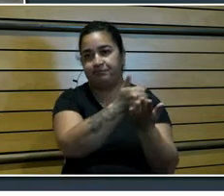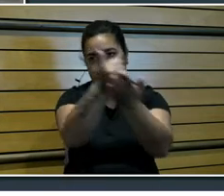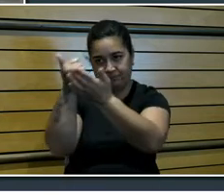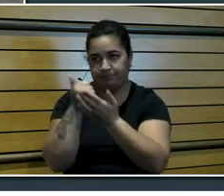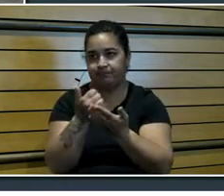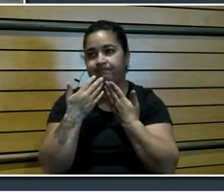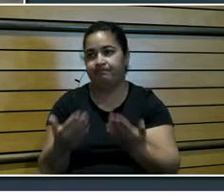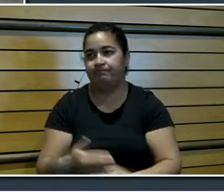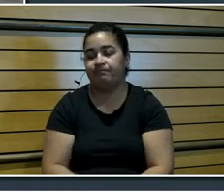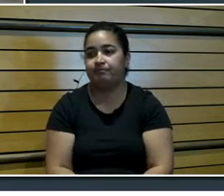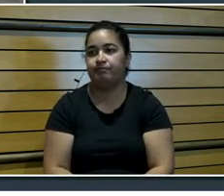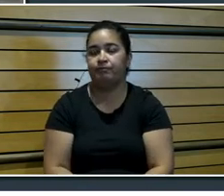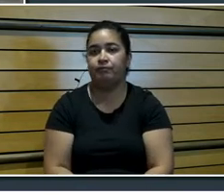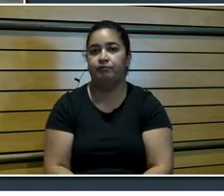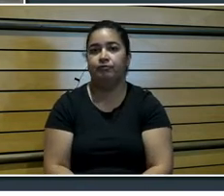Thank